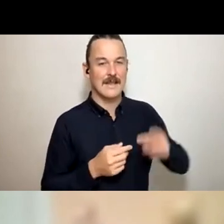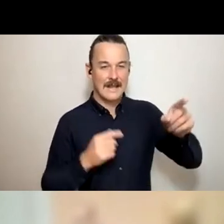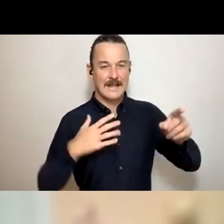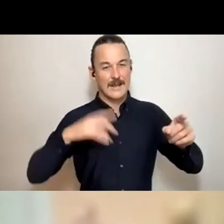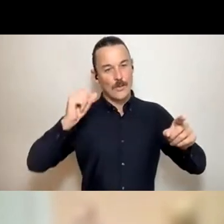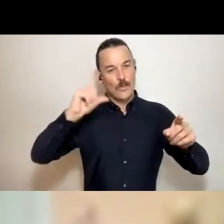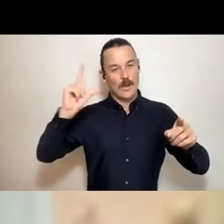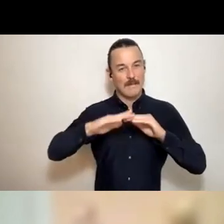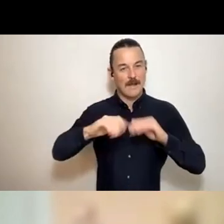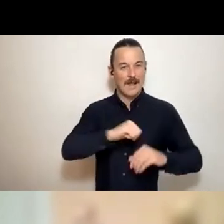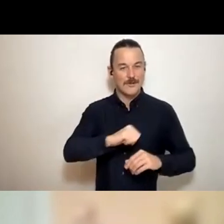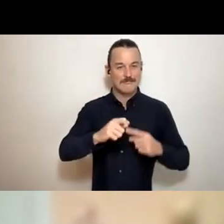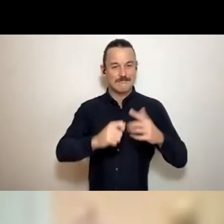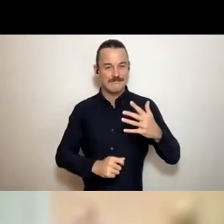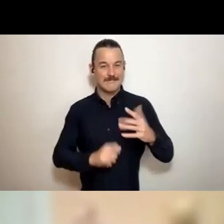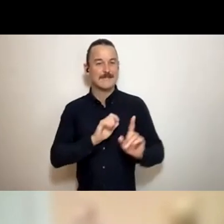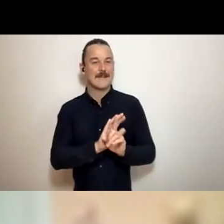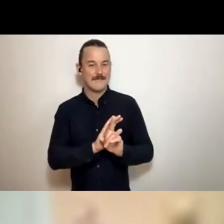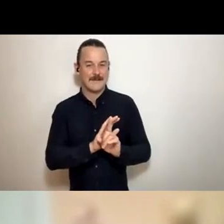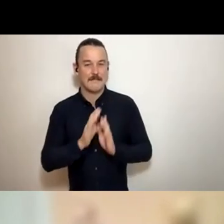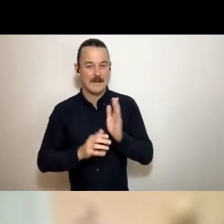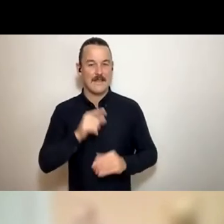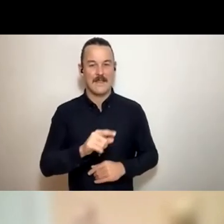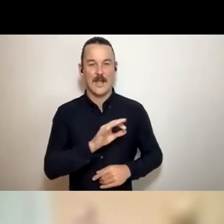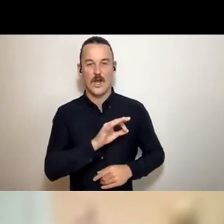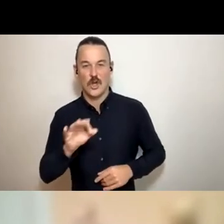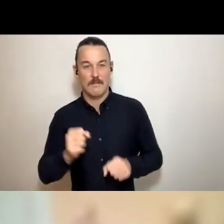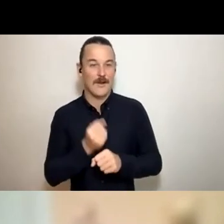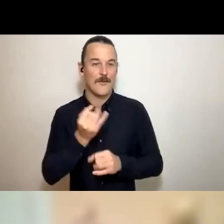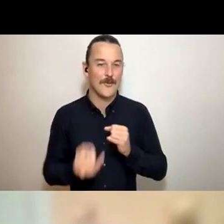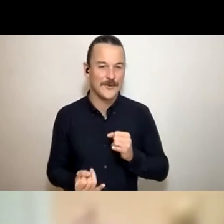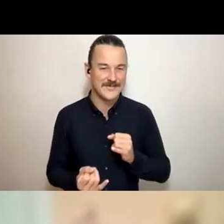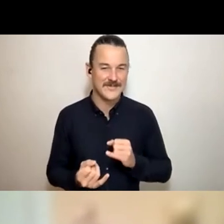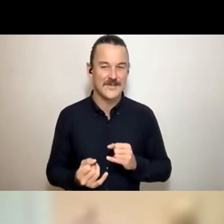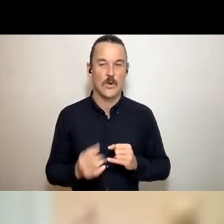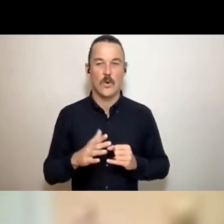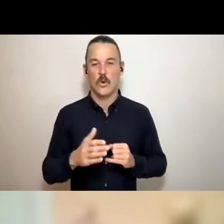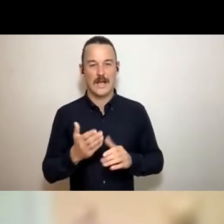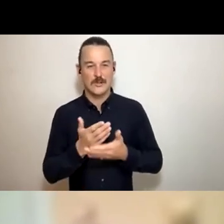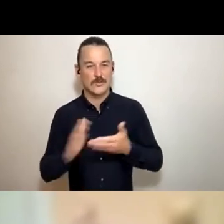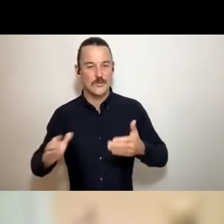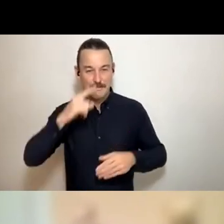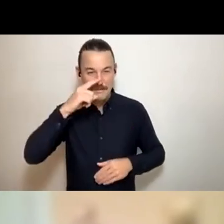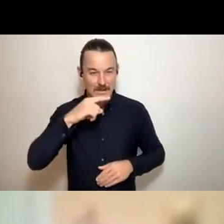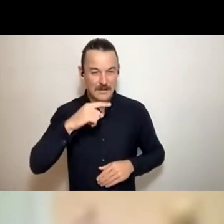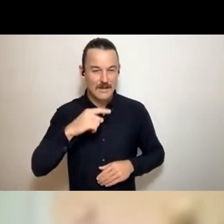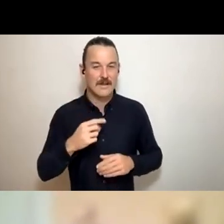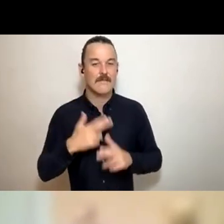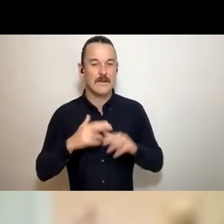things and environments of things like control and, um, and exclusion in the, in the educational settings. So I very much think